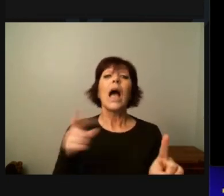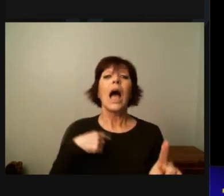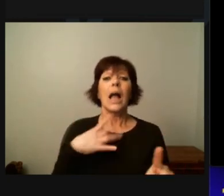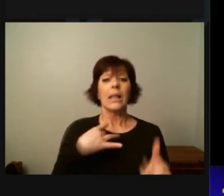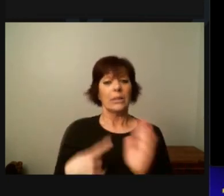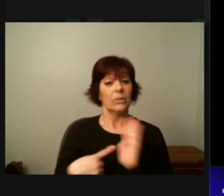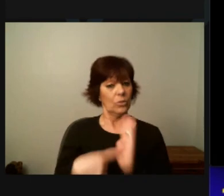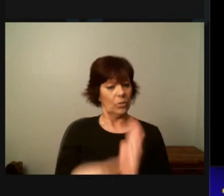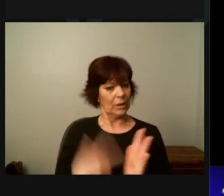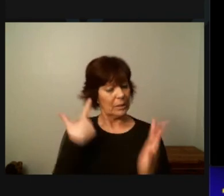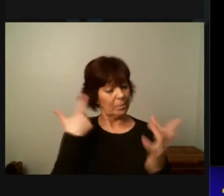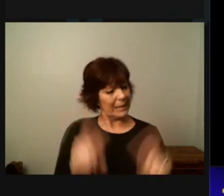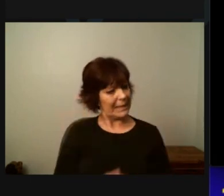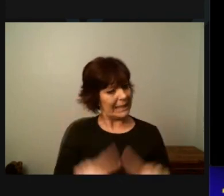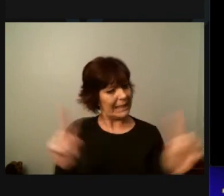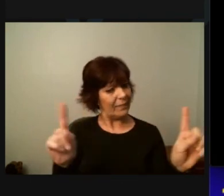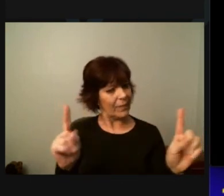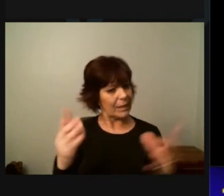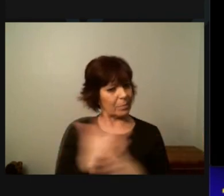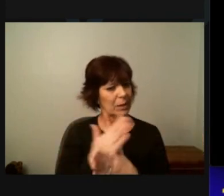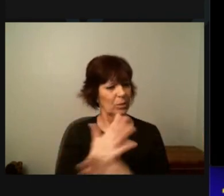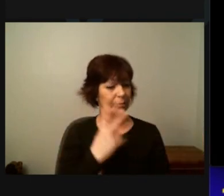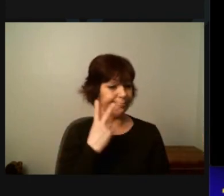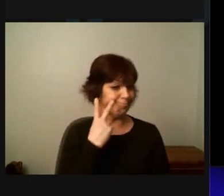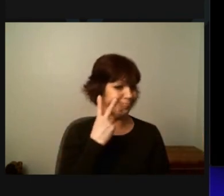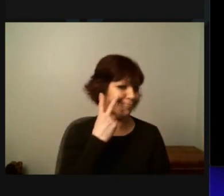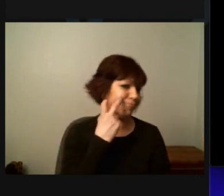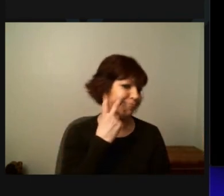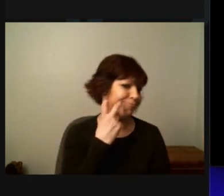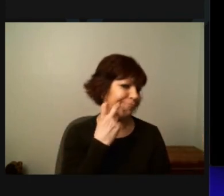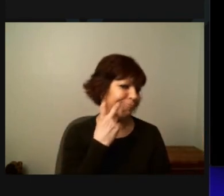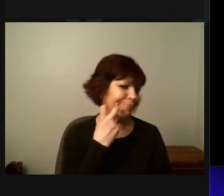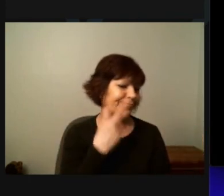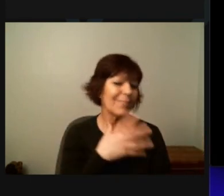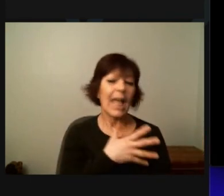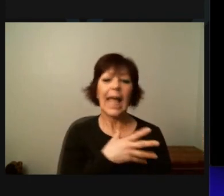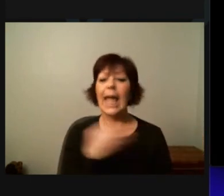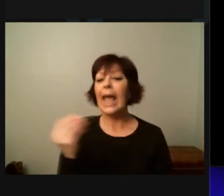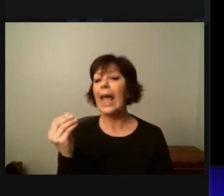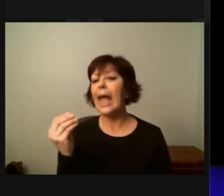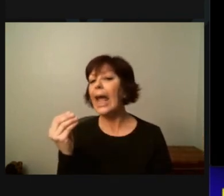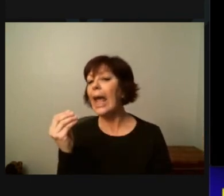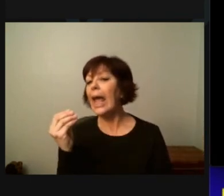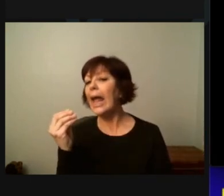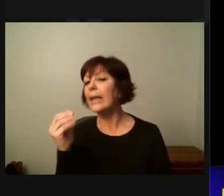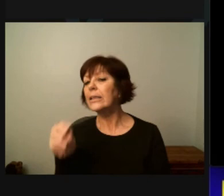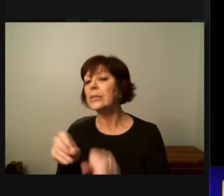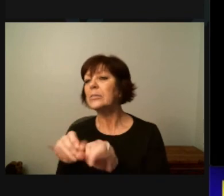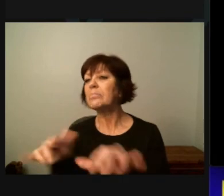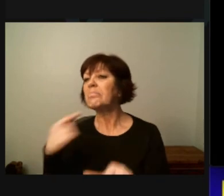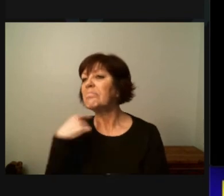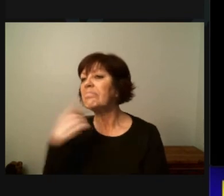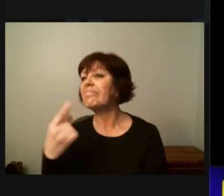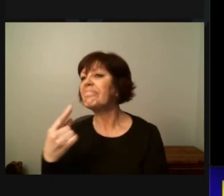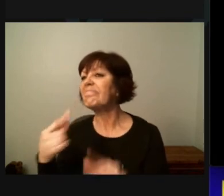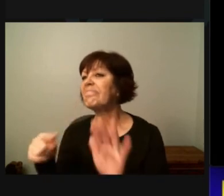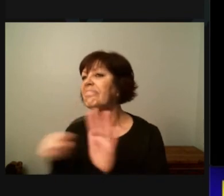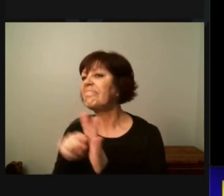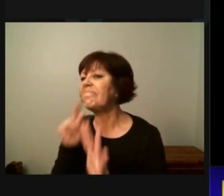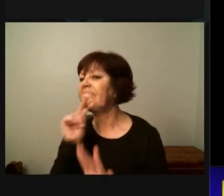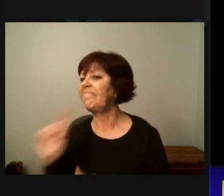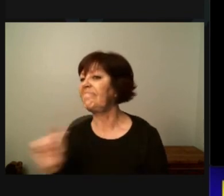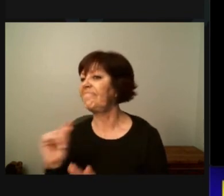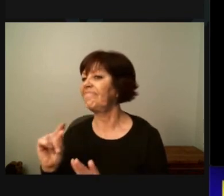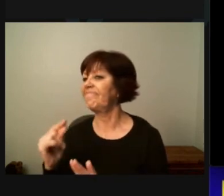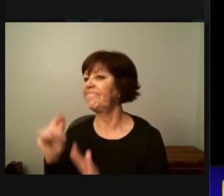big difference between being skeptical and spreading stories